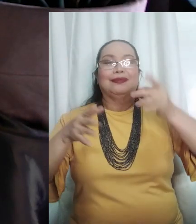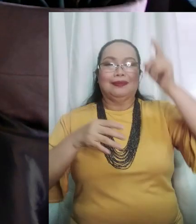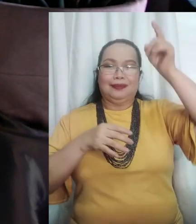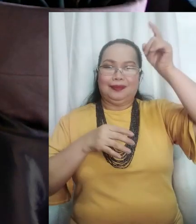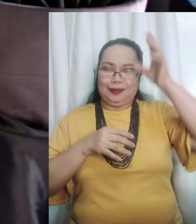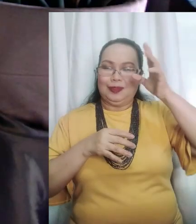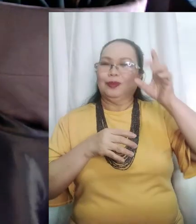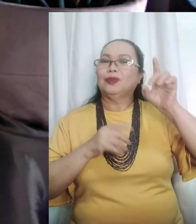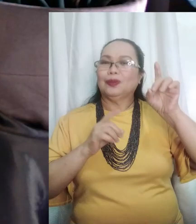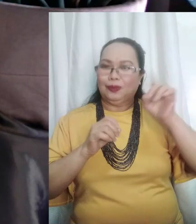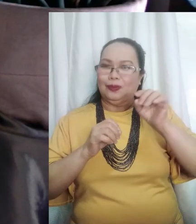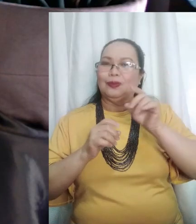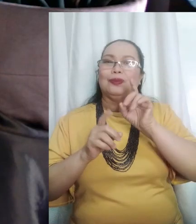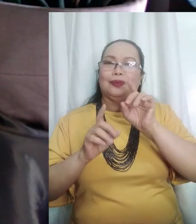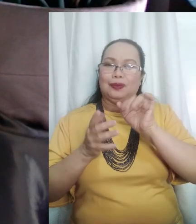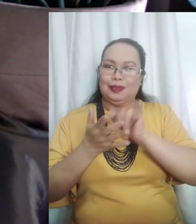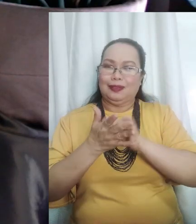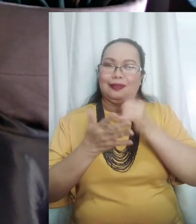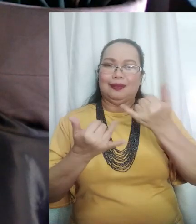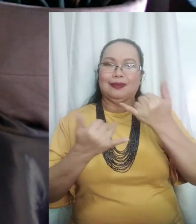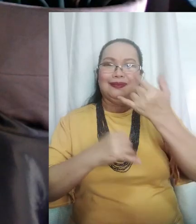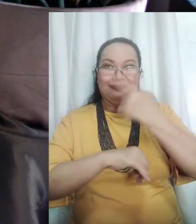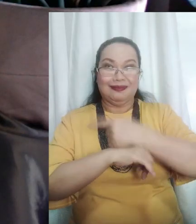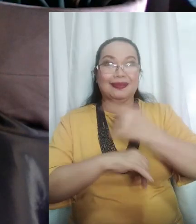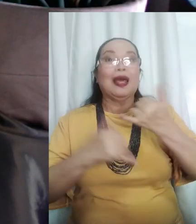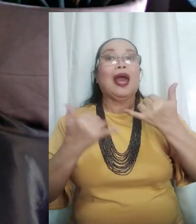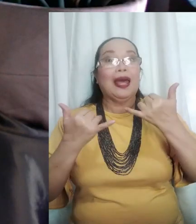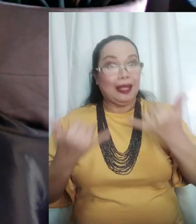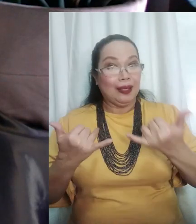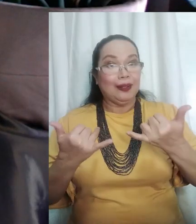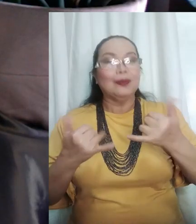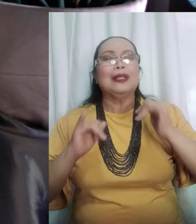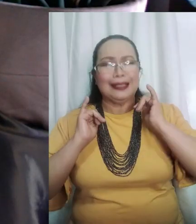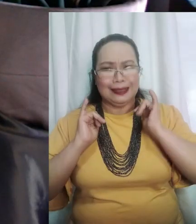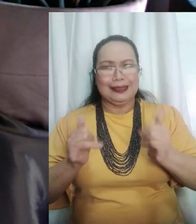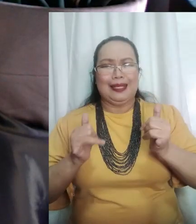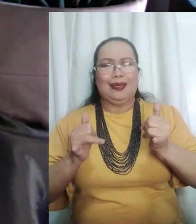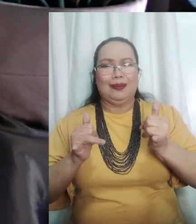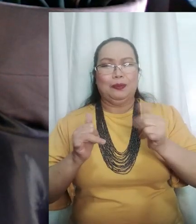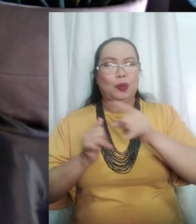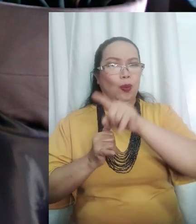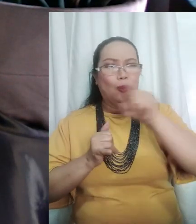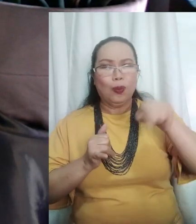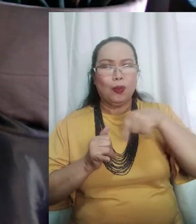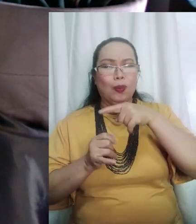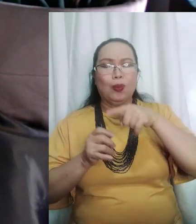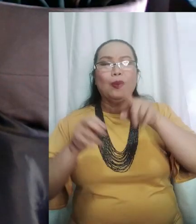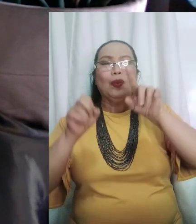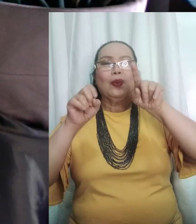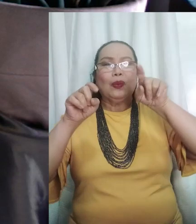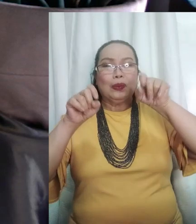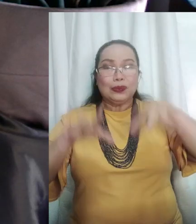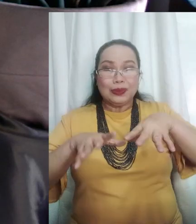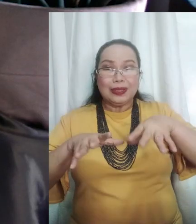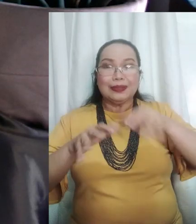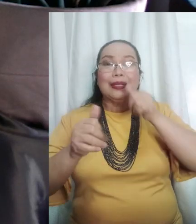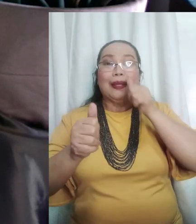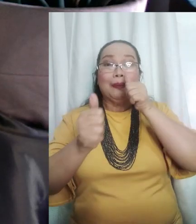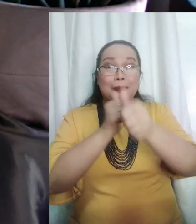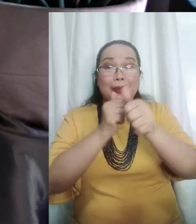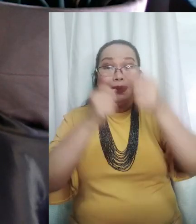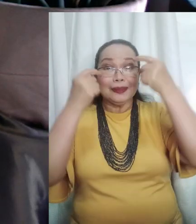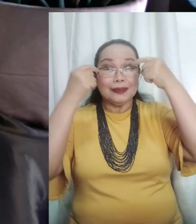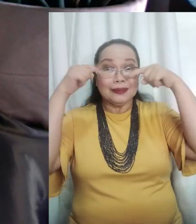And God does still today to all who pass this test and all the 3 that we have learned today,